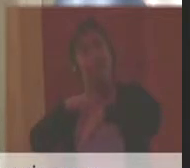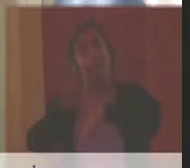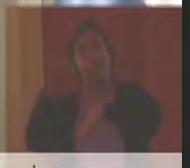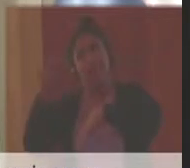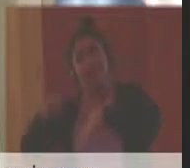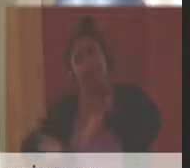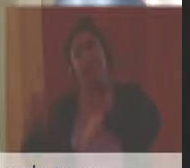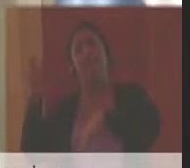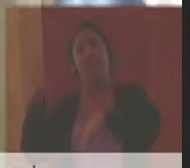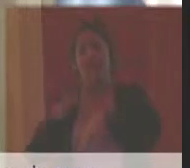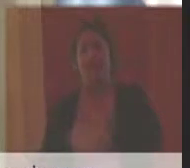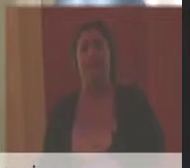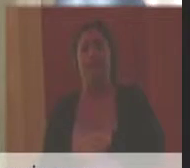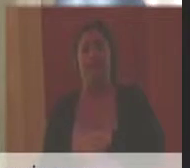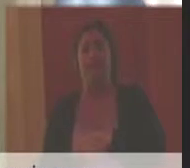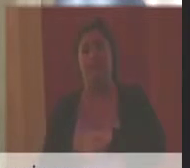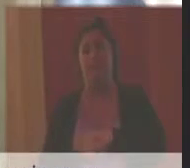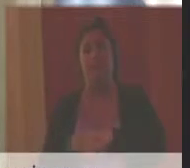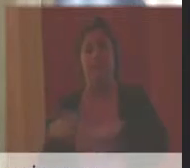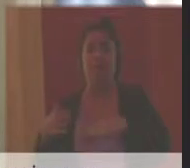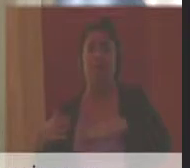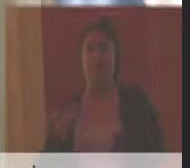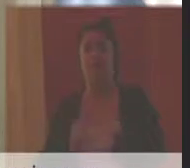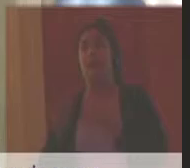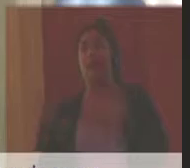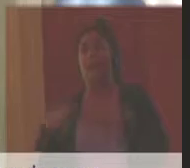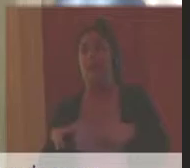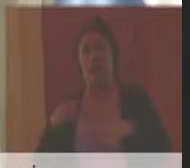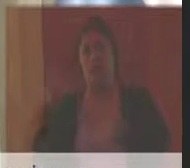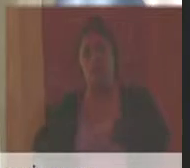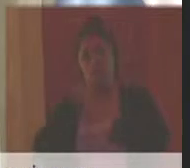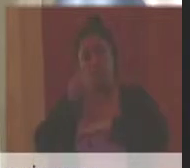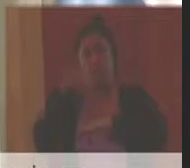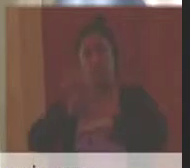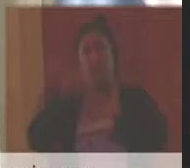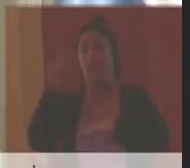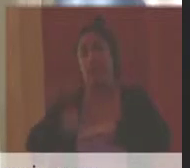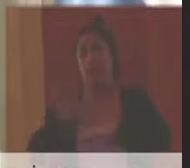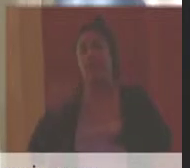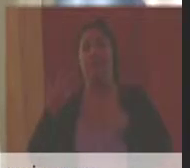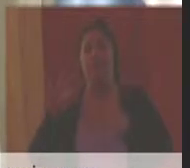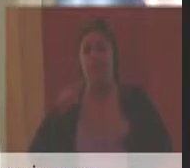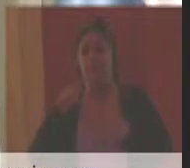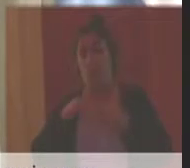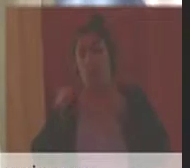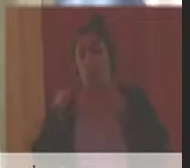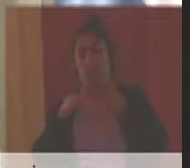times at very late hours and after three